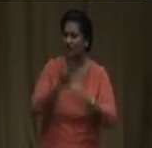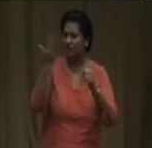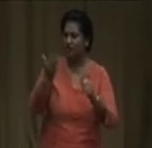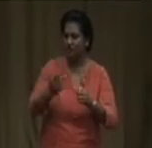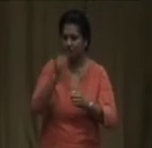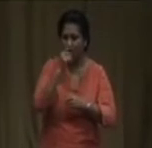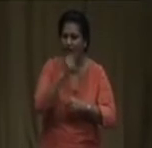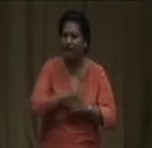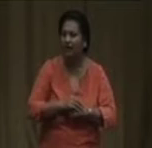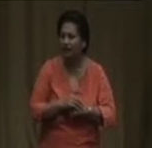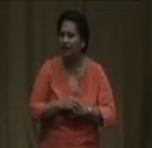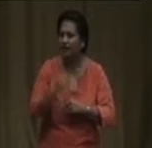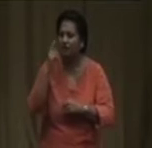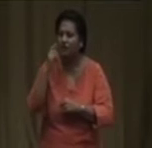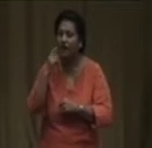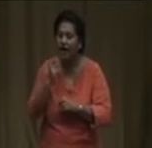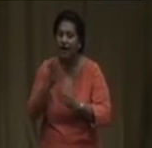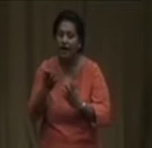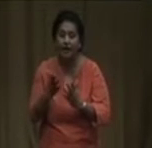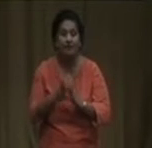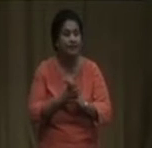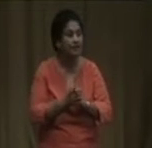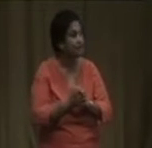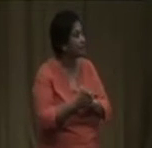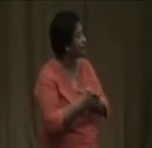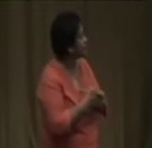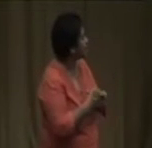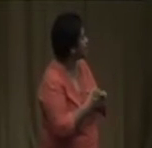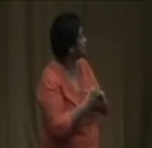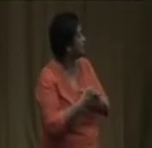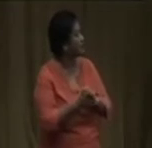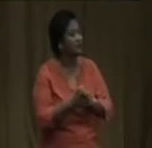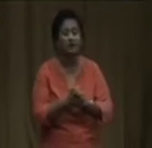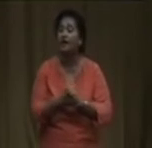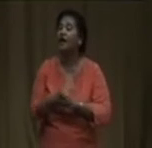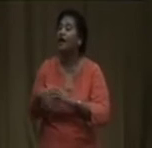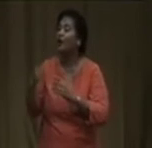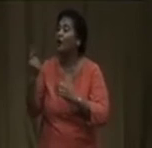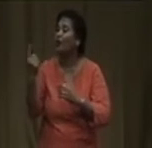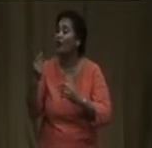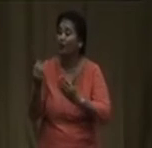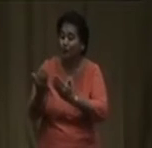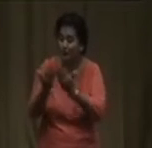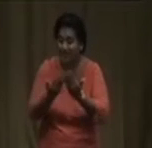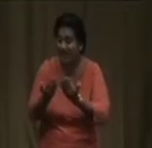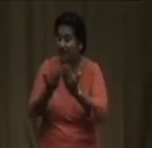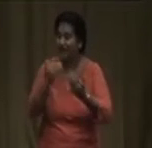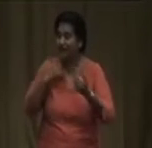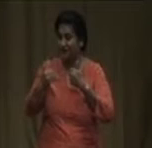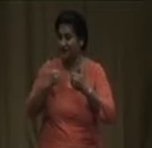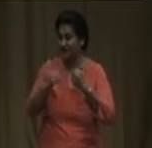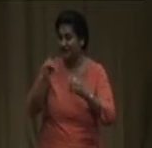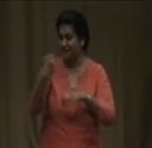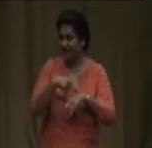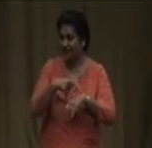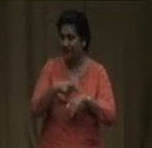populations attempting first in family, tackling university studies for the first time. The OerU